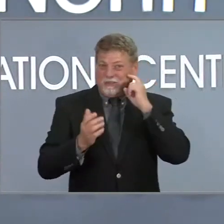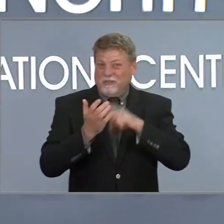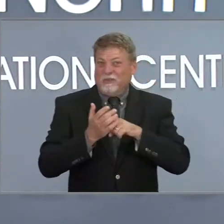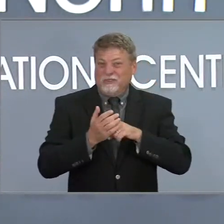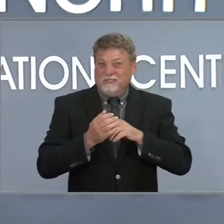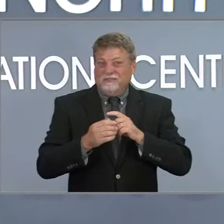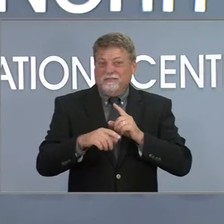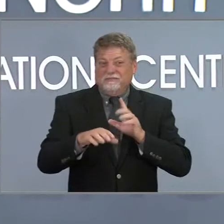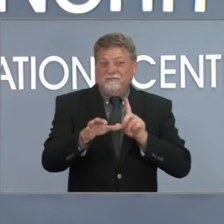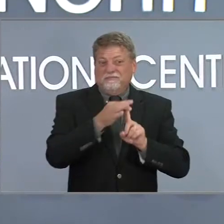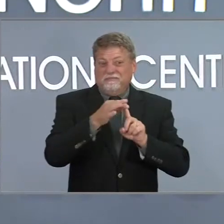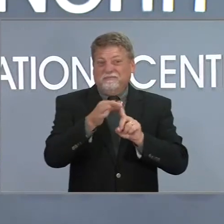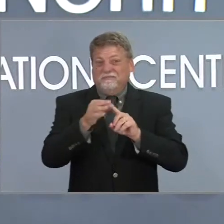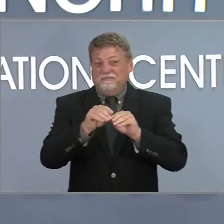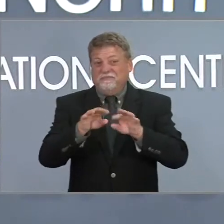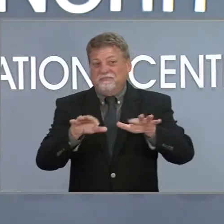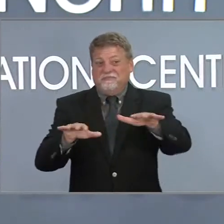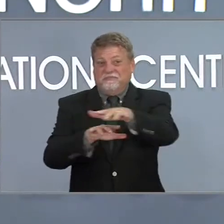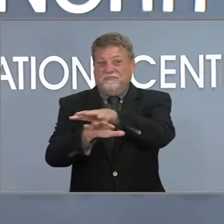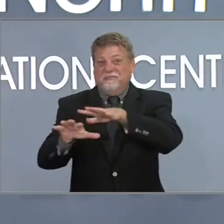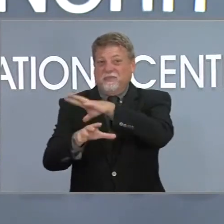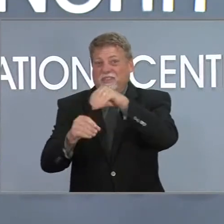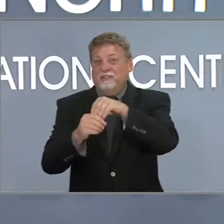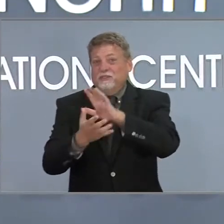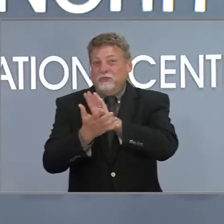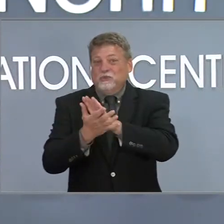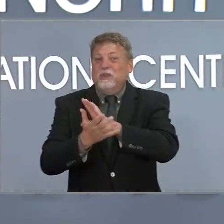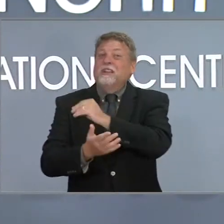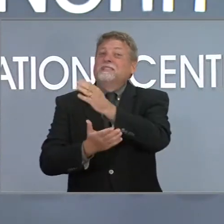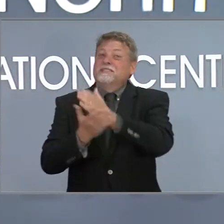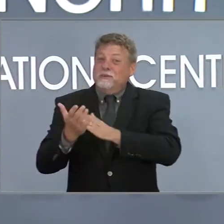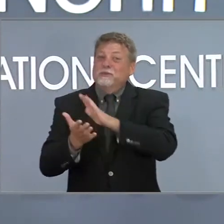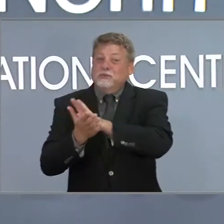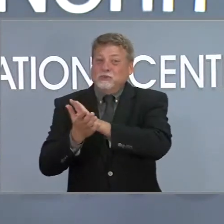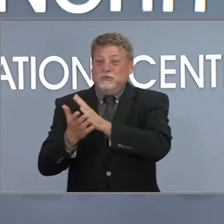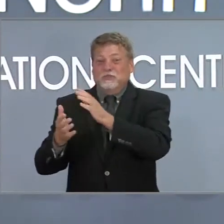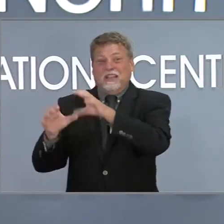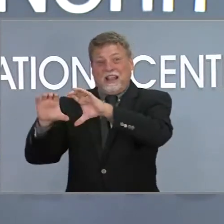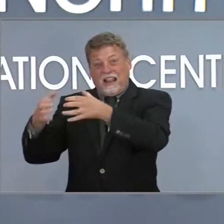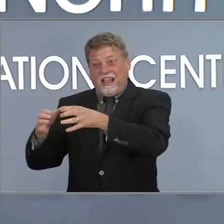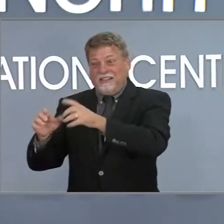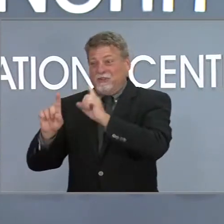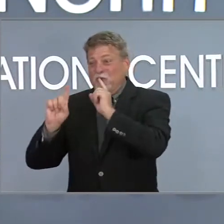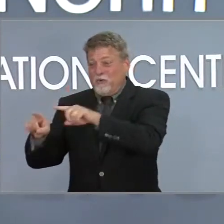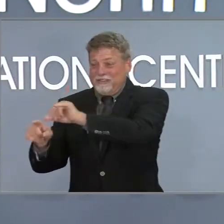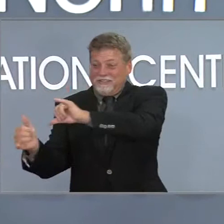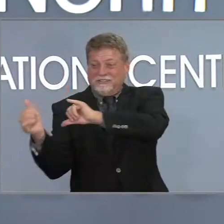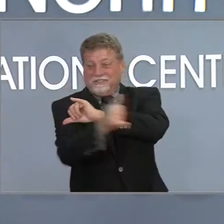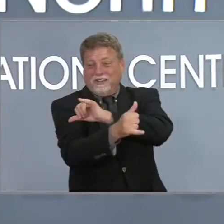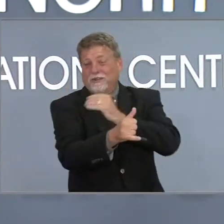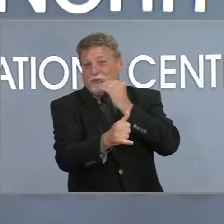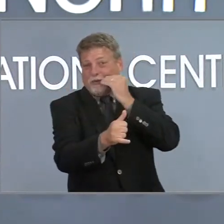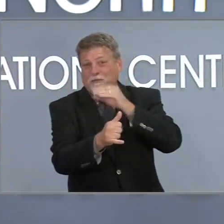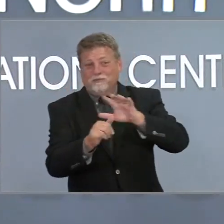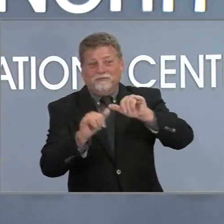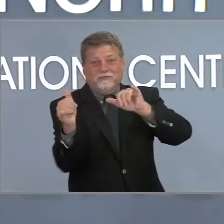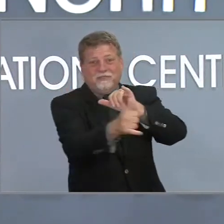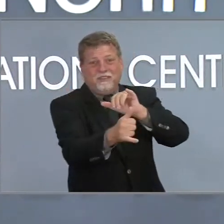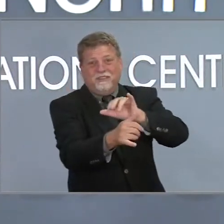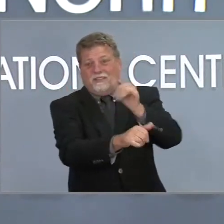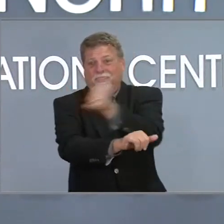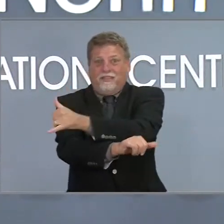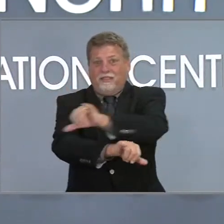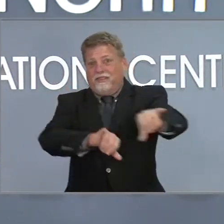some quarantines. This has been and will continue to be especially true when schools don't have strong